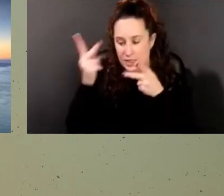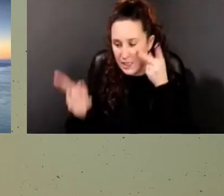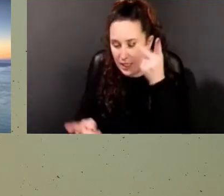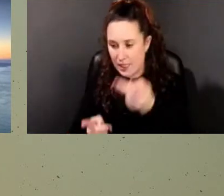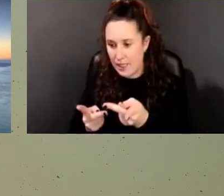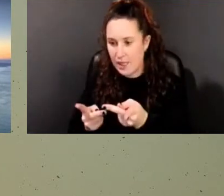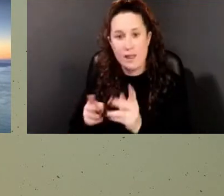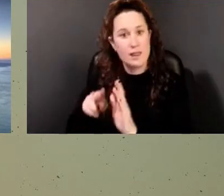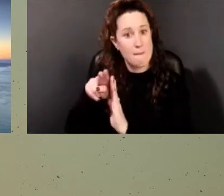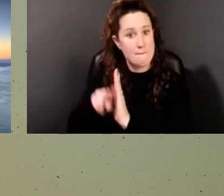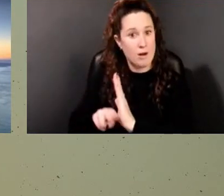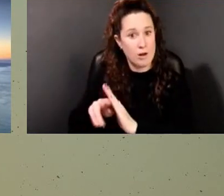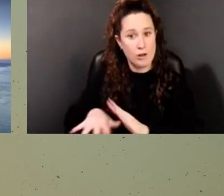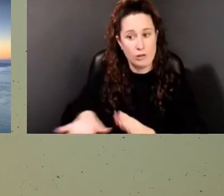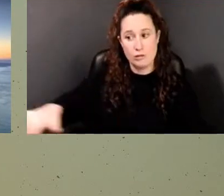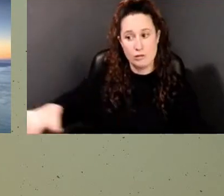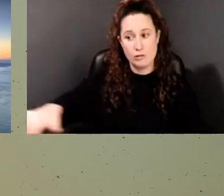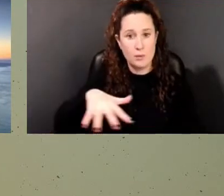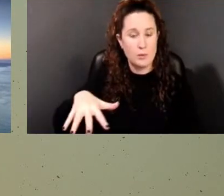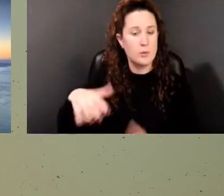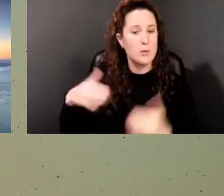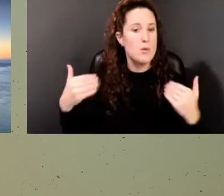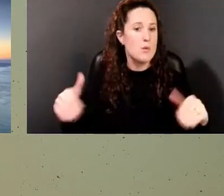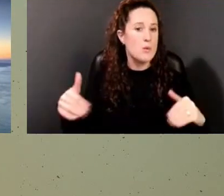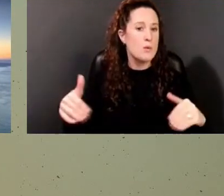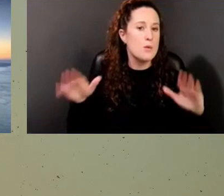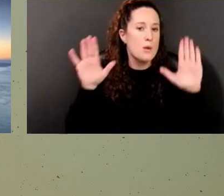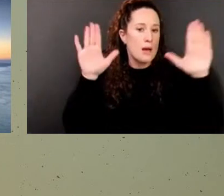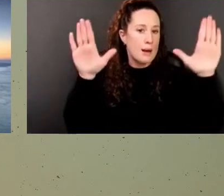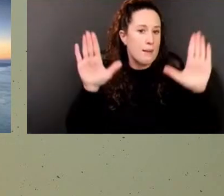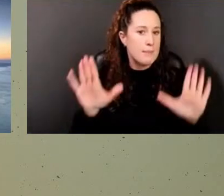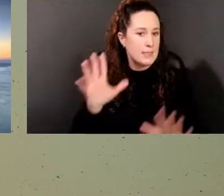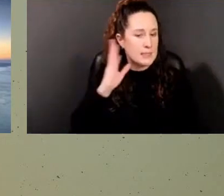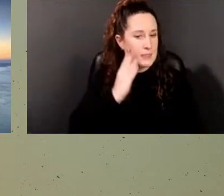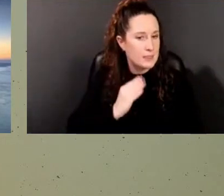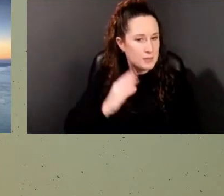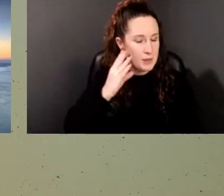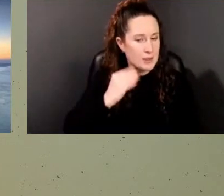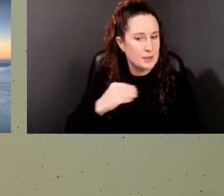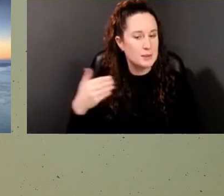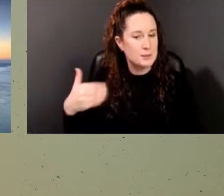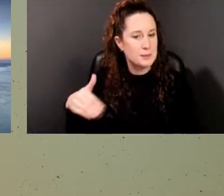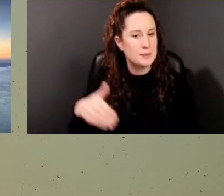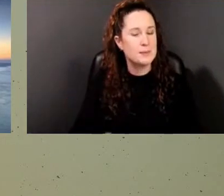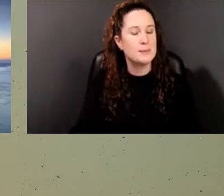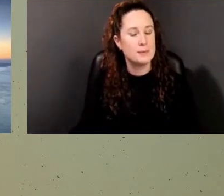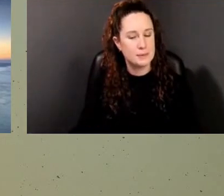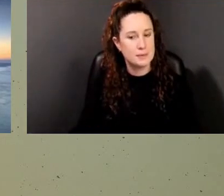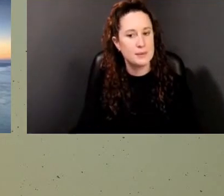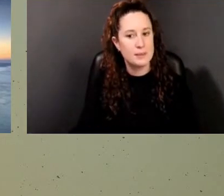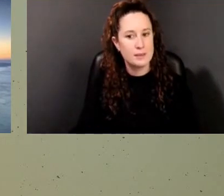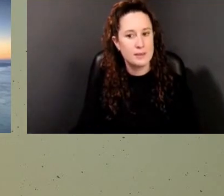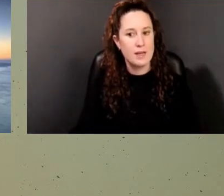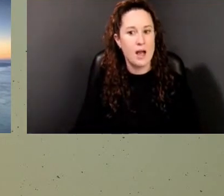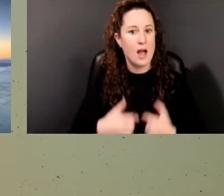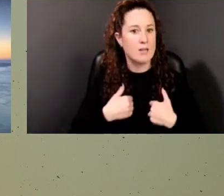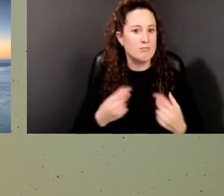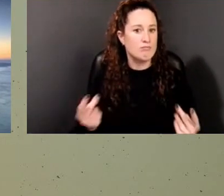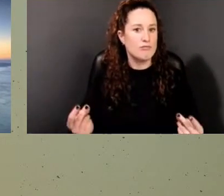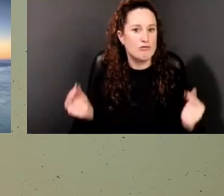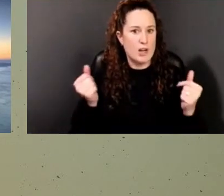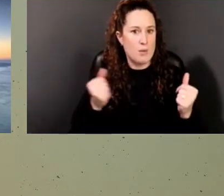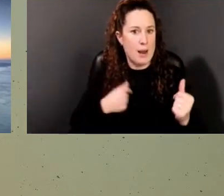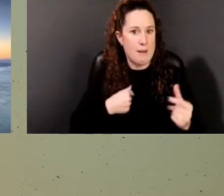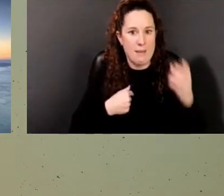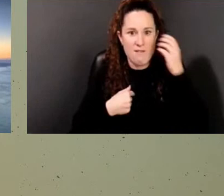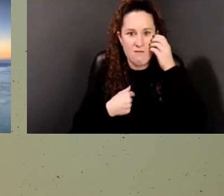an amazing experience for me. You know, I immediately got on my phone and Googled to see